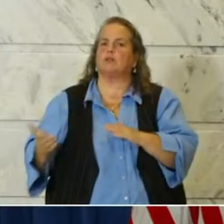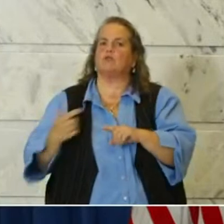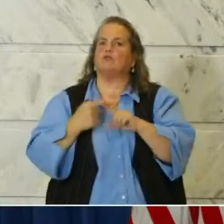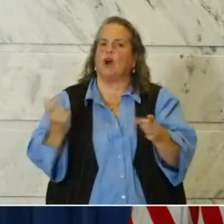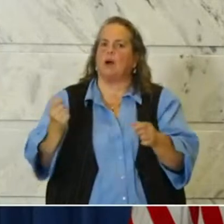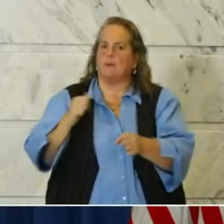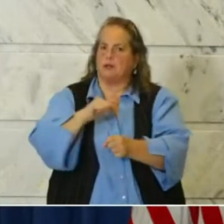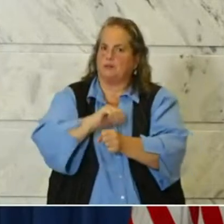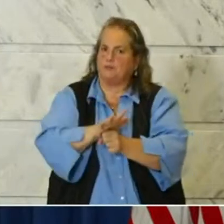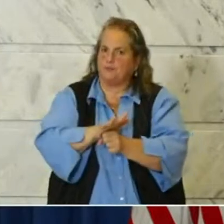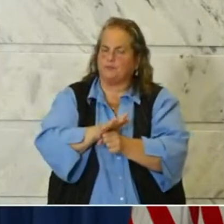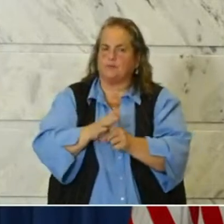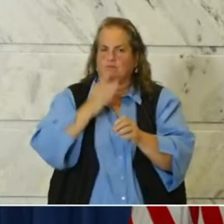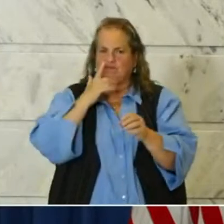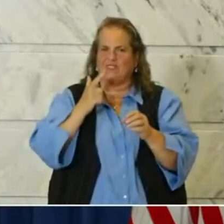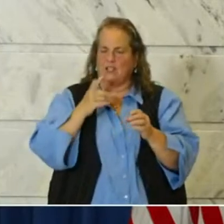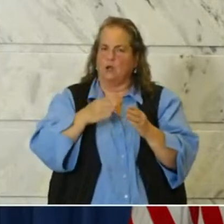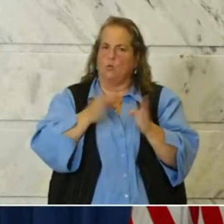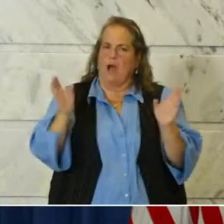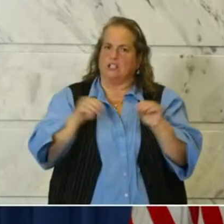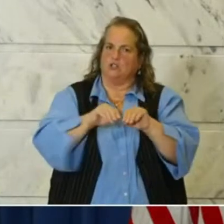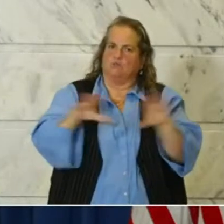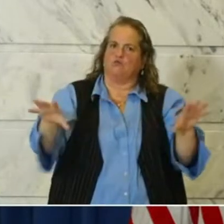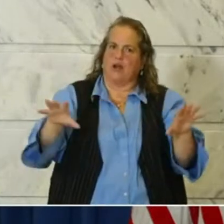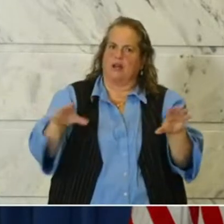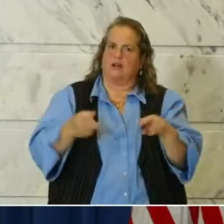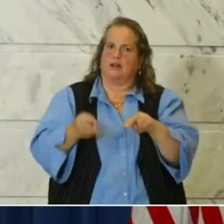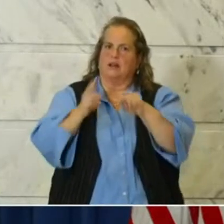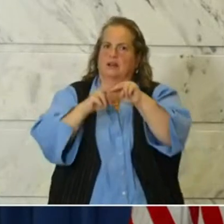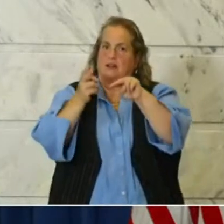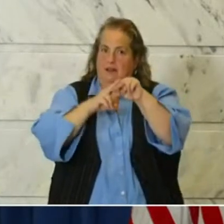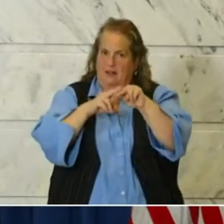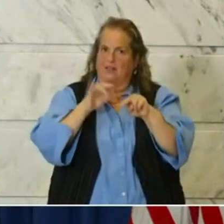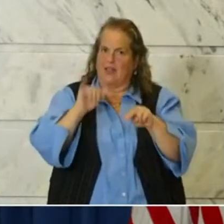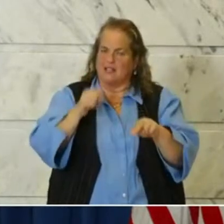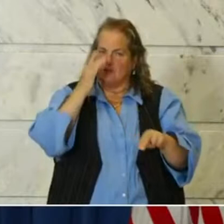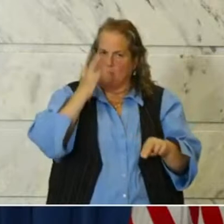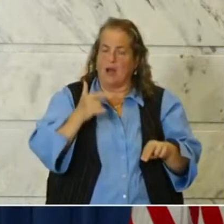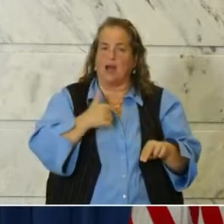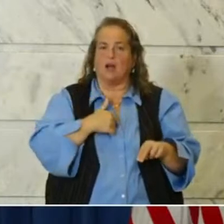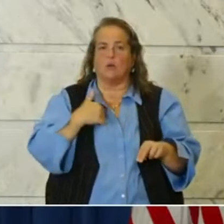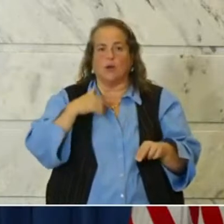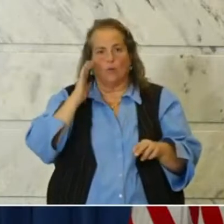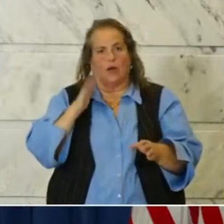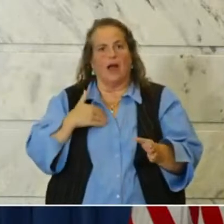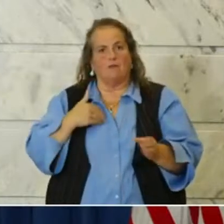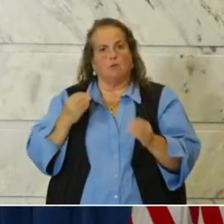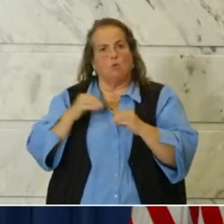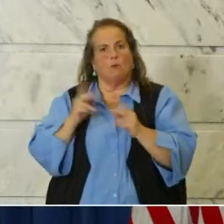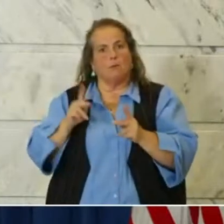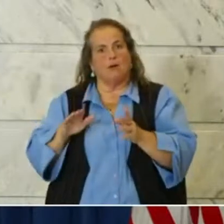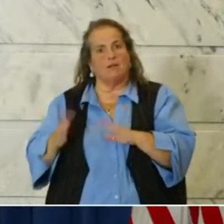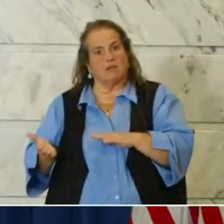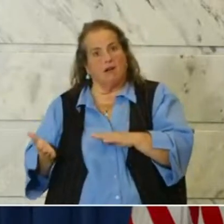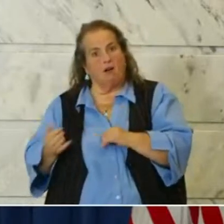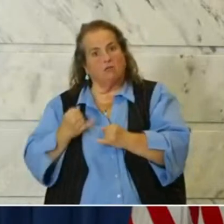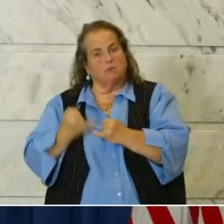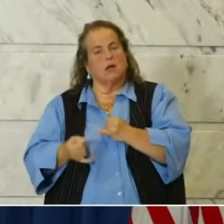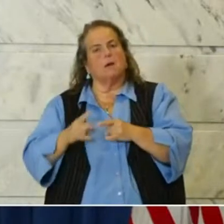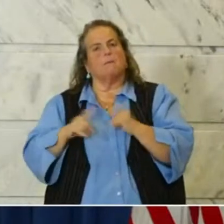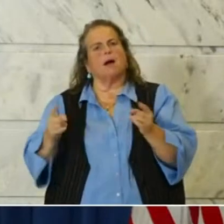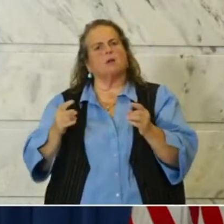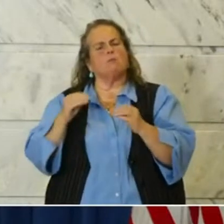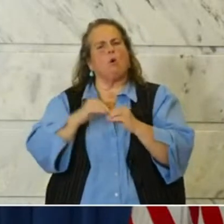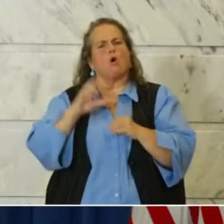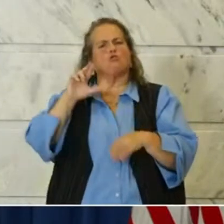spread escalation, we're unfortunately losing not just more people ultimately, but from a wider range